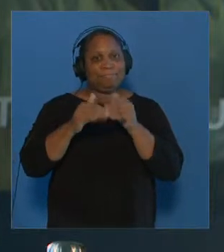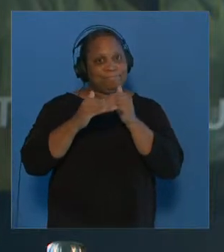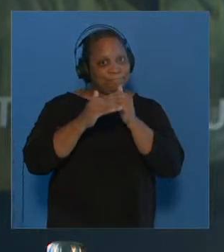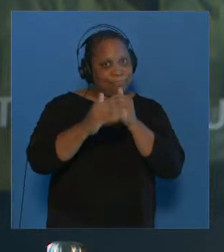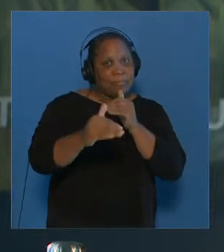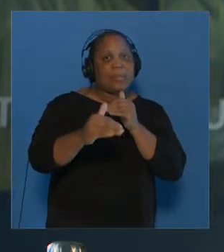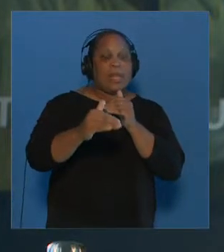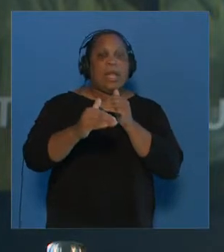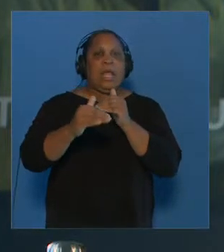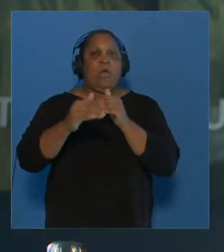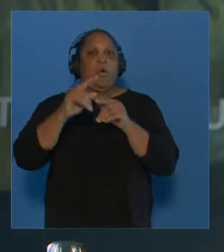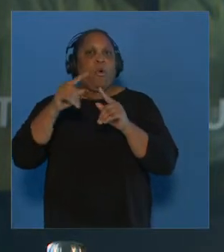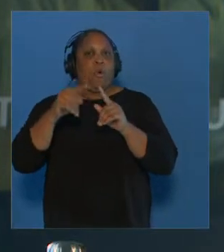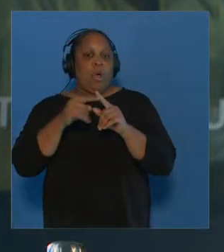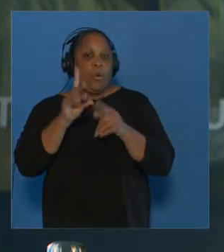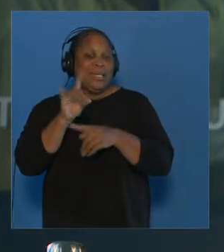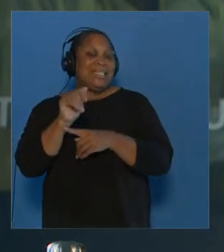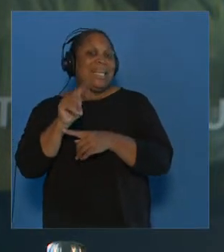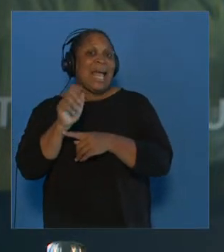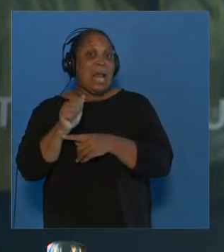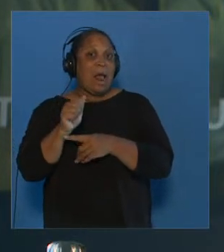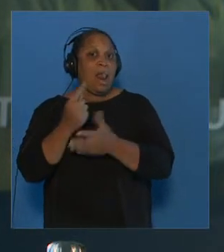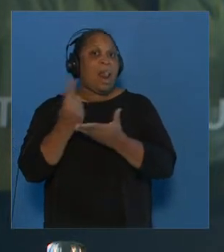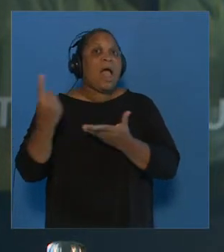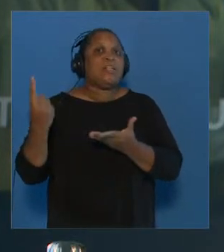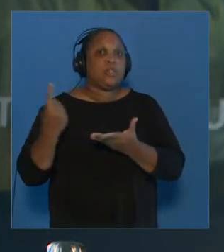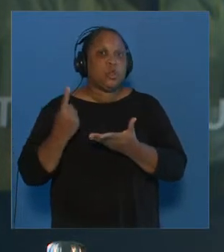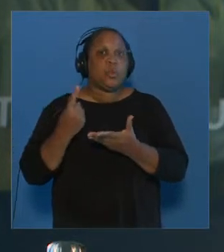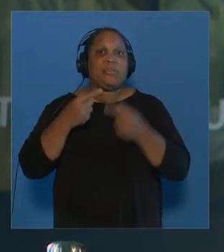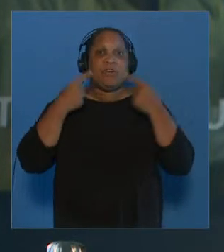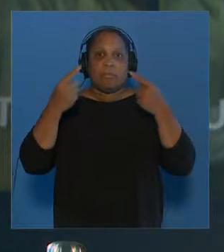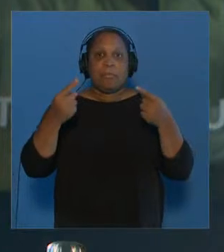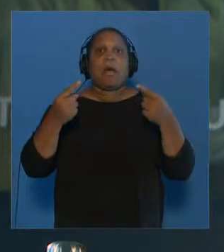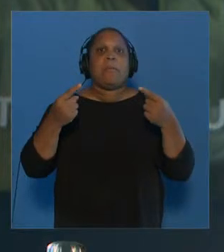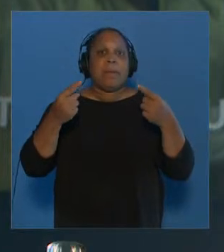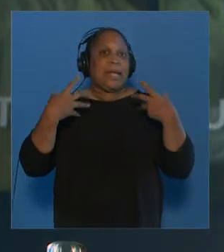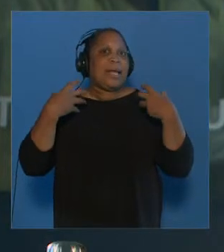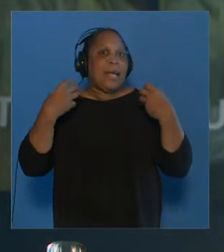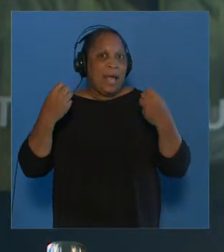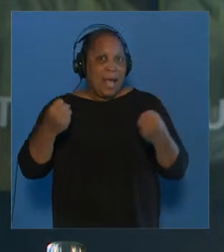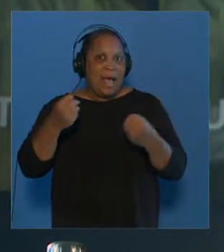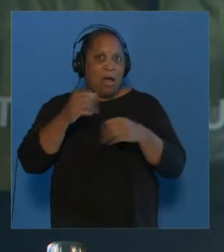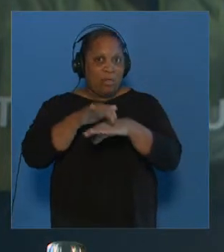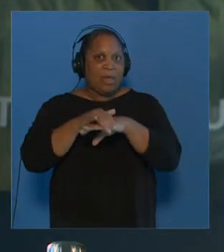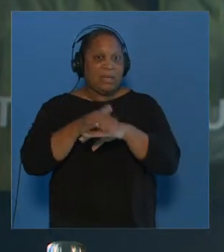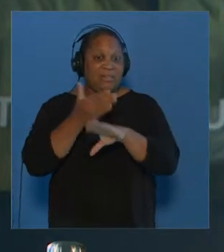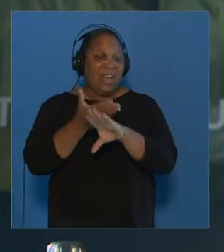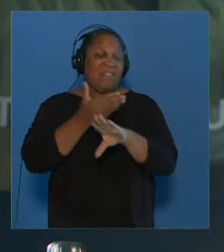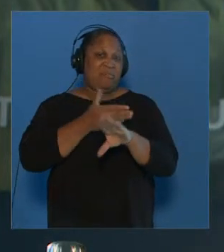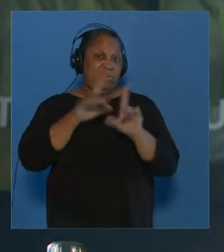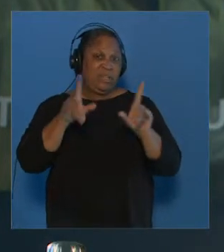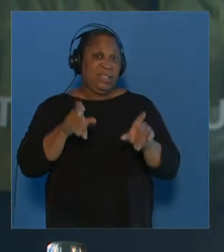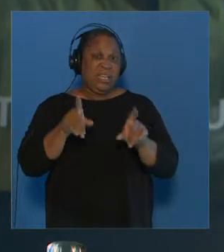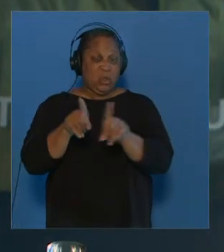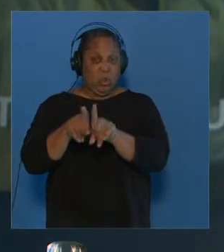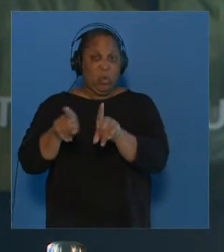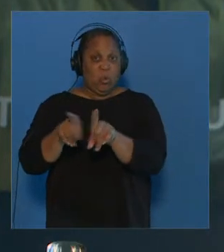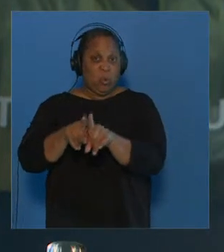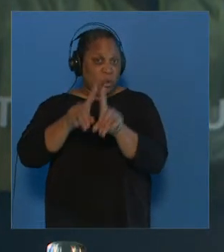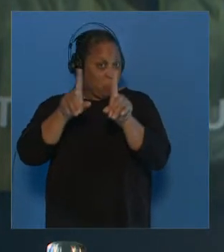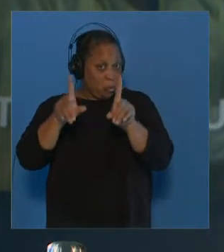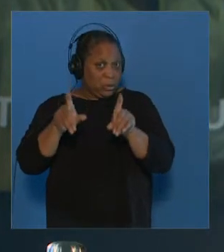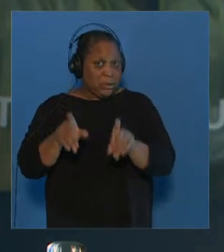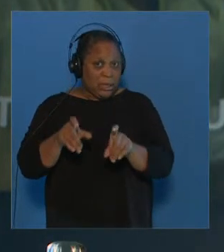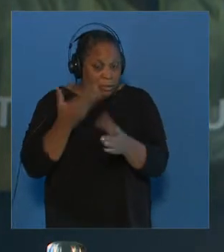testing. And we gave some data last week about from Public Health England that suggested that if you have a pre-test as well as a test